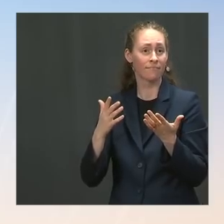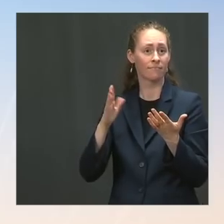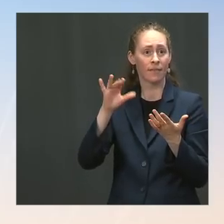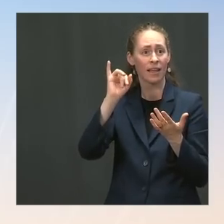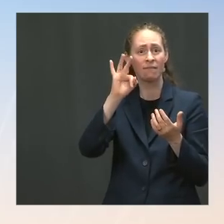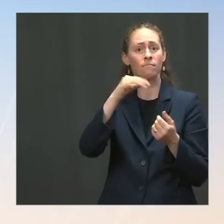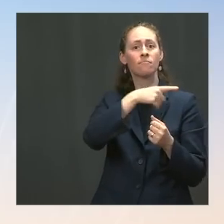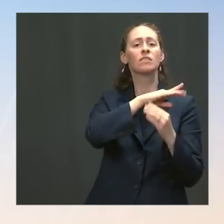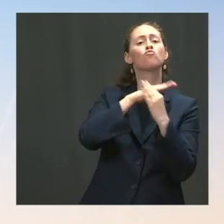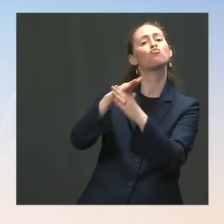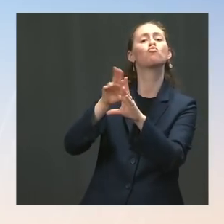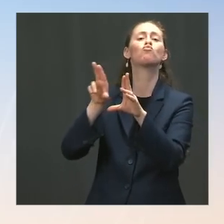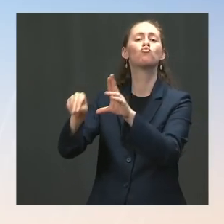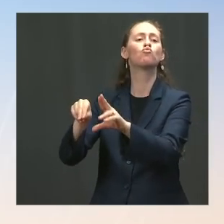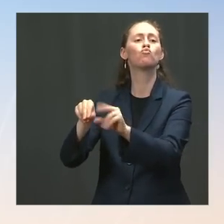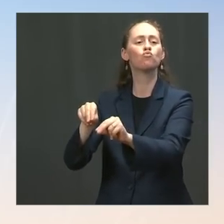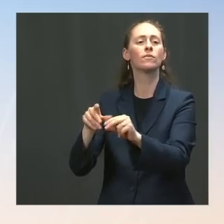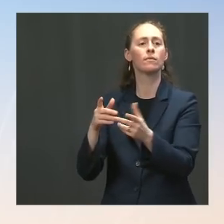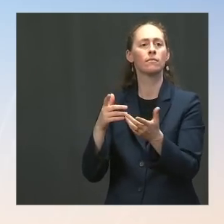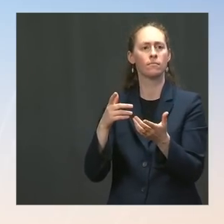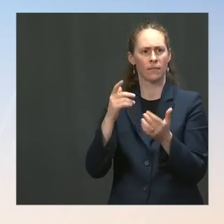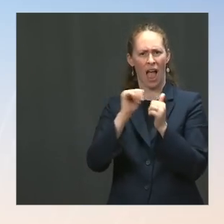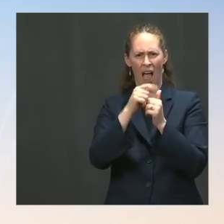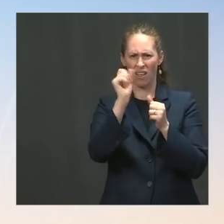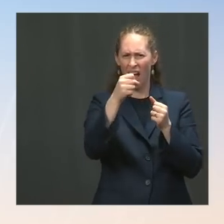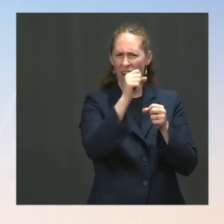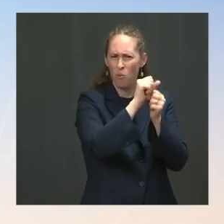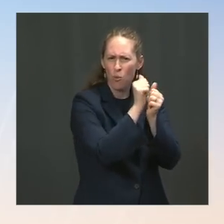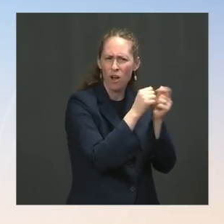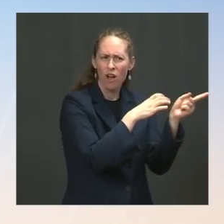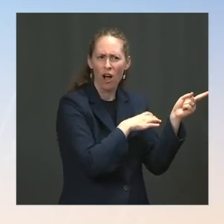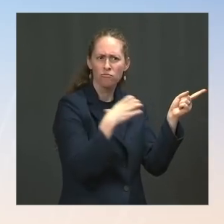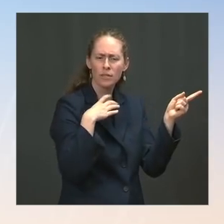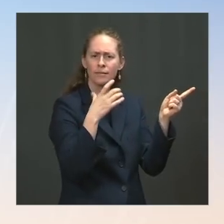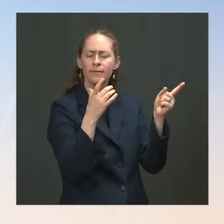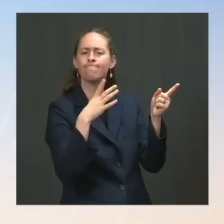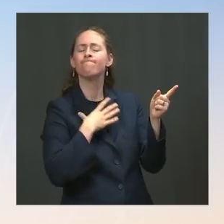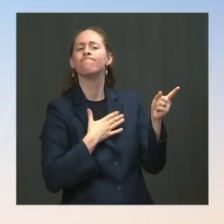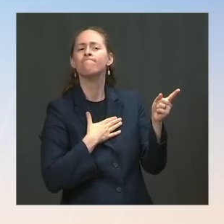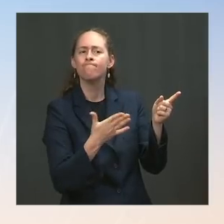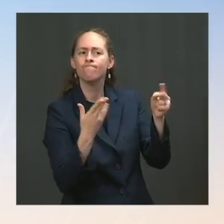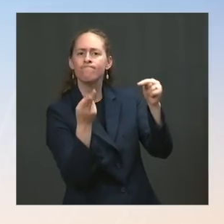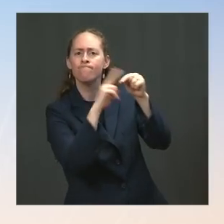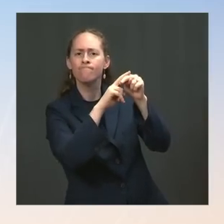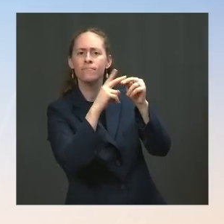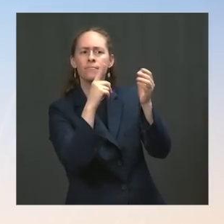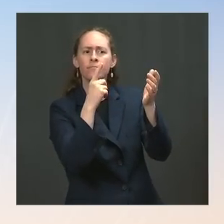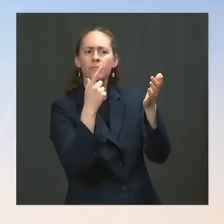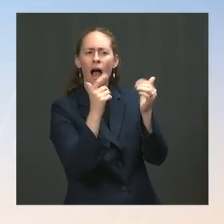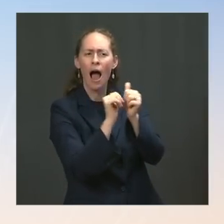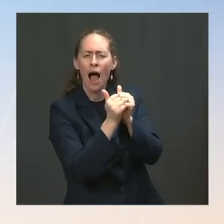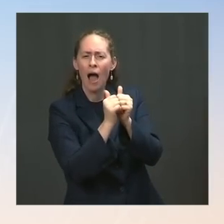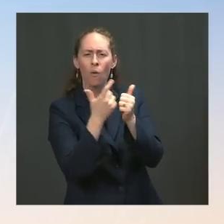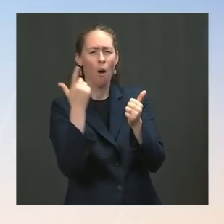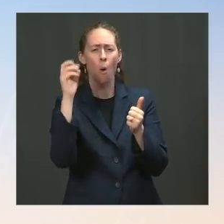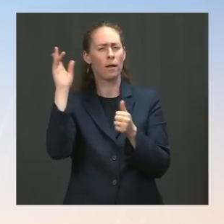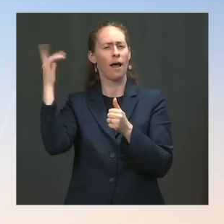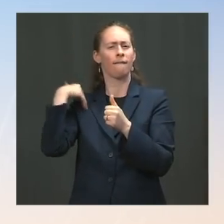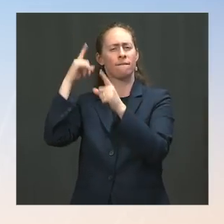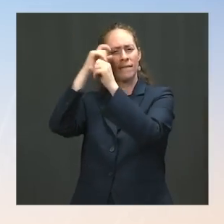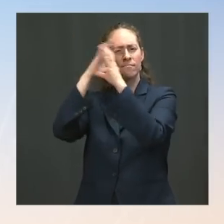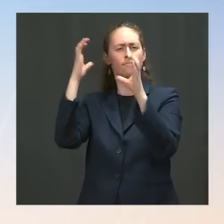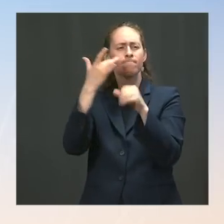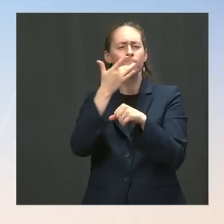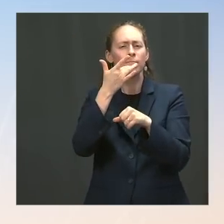you want Congress to raise the debt ceiling, but any preference on how they do it? And are you at all concerned or preparing for the possibility of a